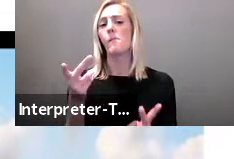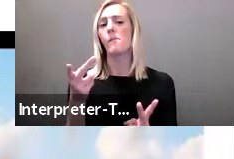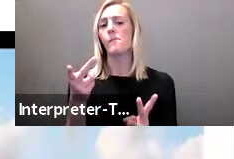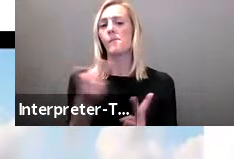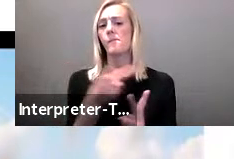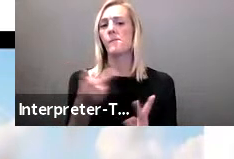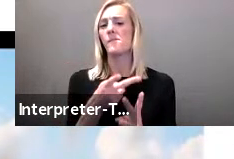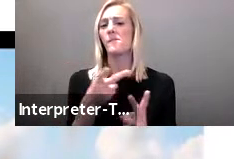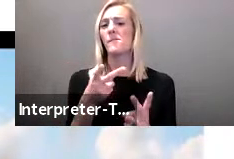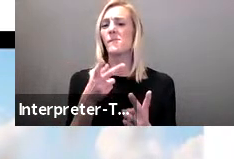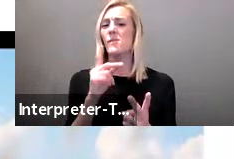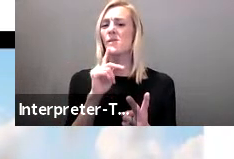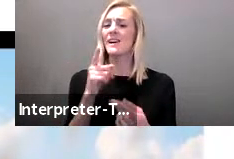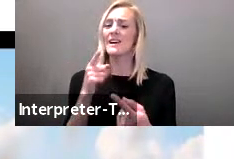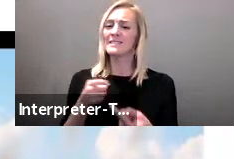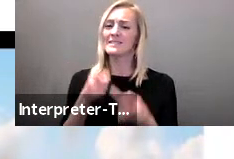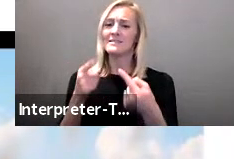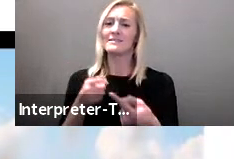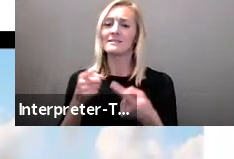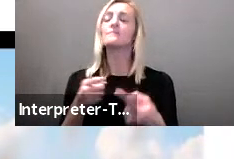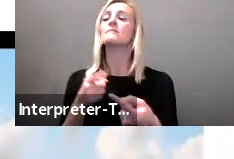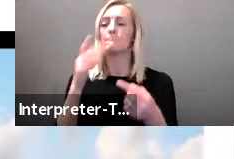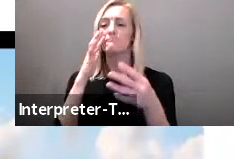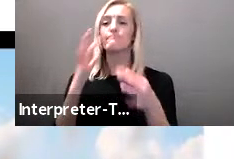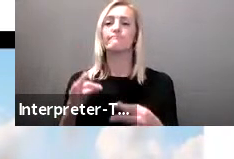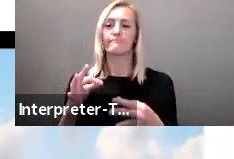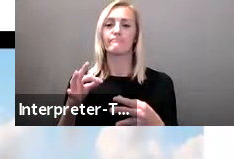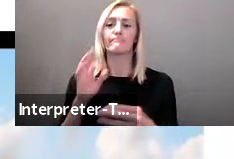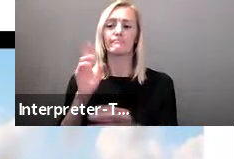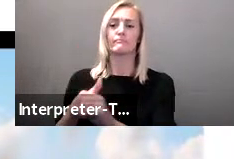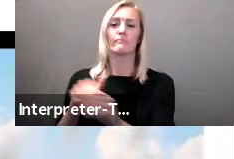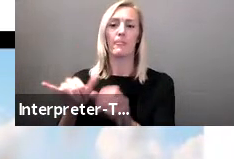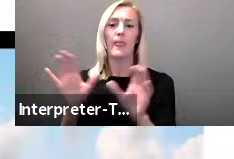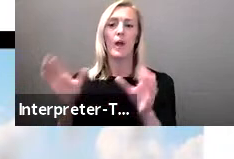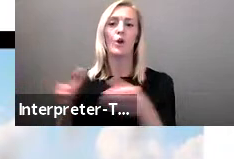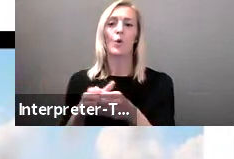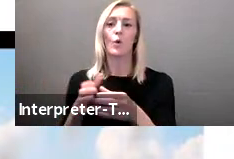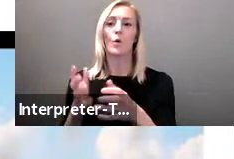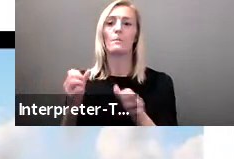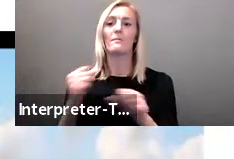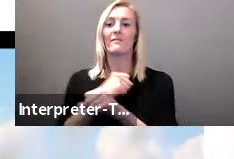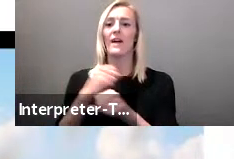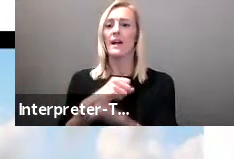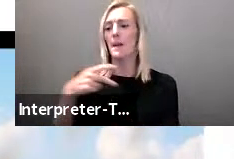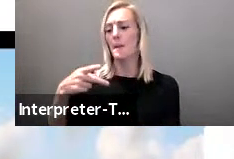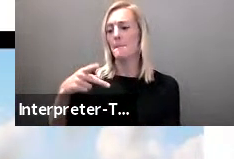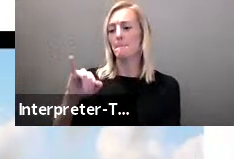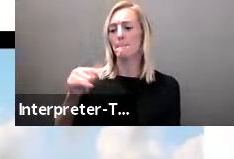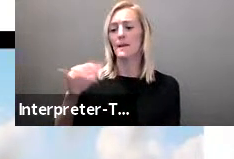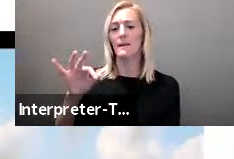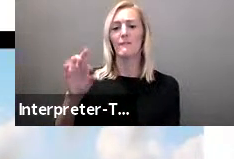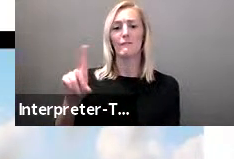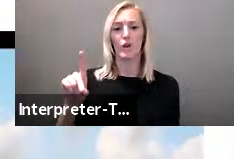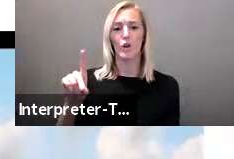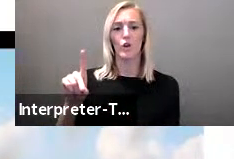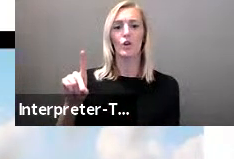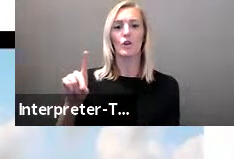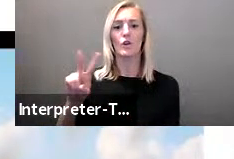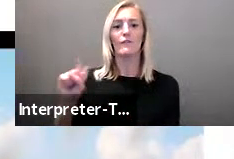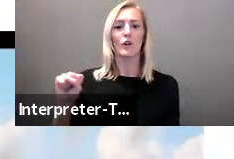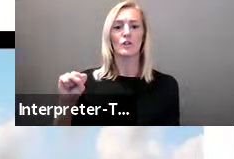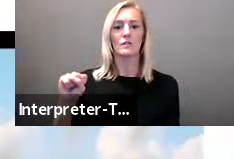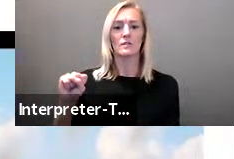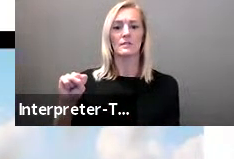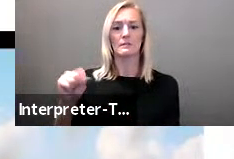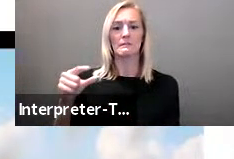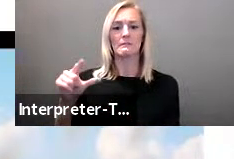had joined the group to fight the case Pickford versus Glickman. And that's where Black farmers